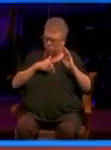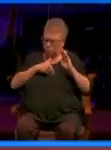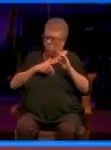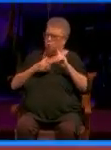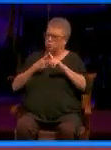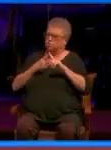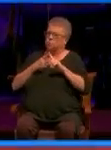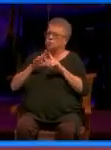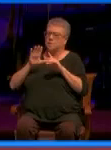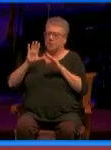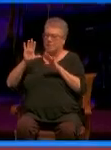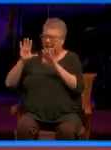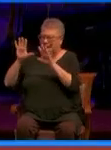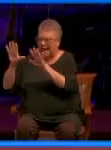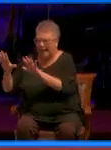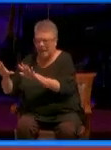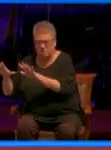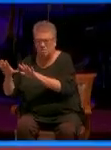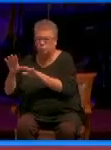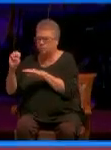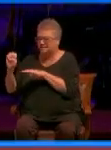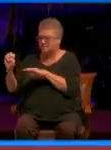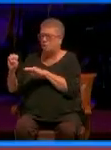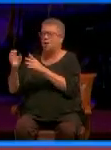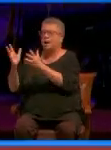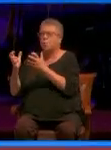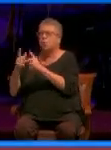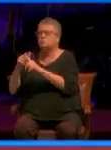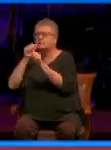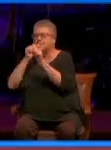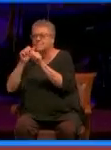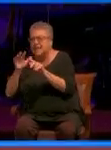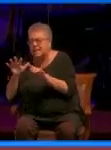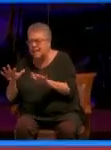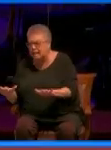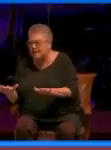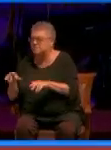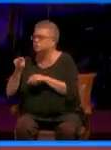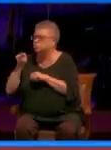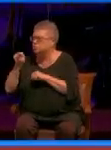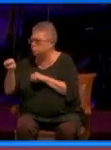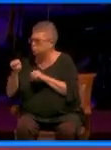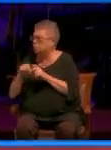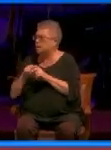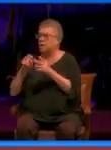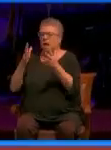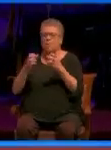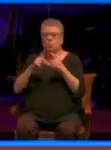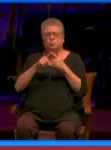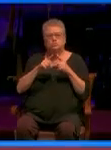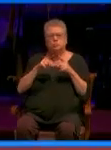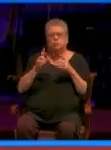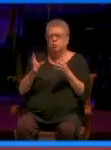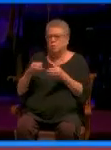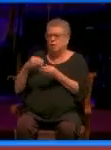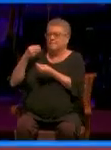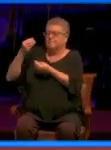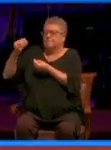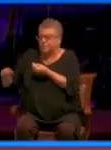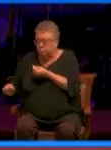my hands on you, Esau, and I want to bless you. I want to bequeath to